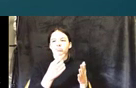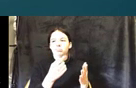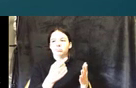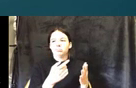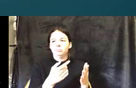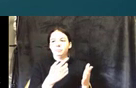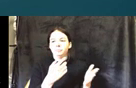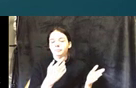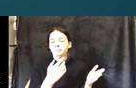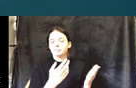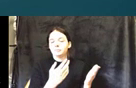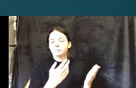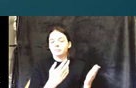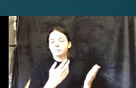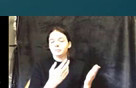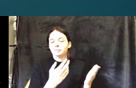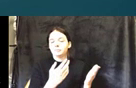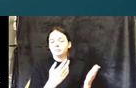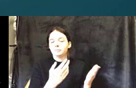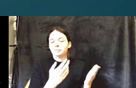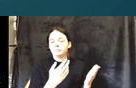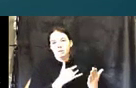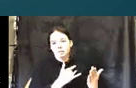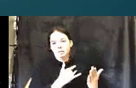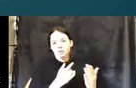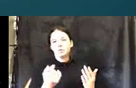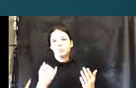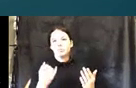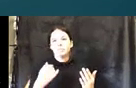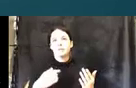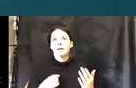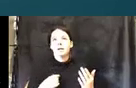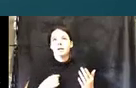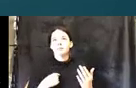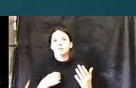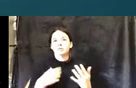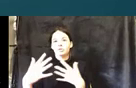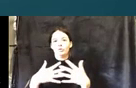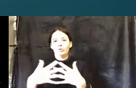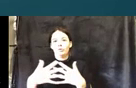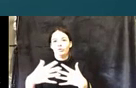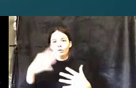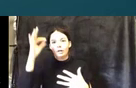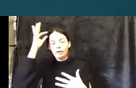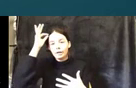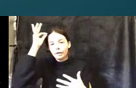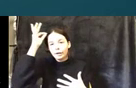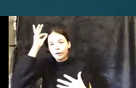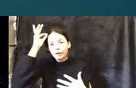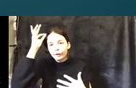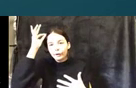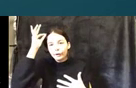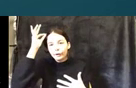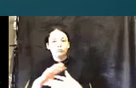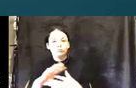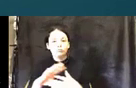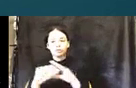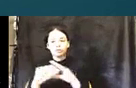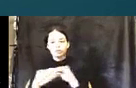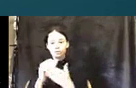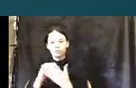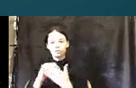from stress by writing these novels and wondering what people will think than I ever did by living in a war zone for half a